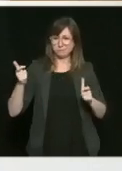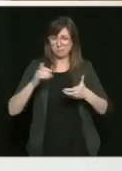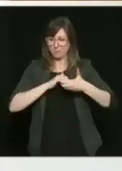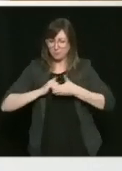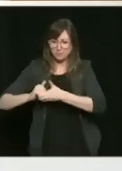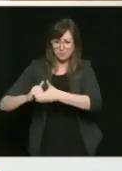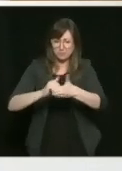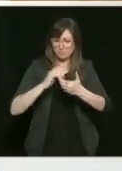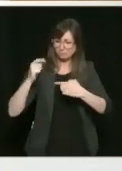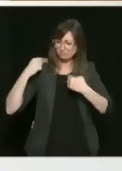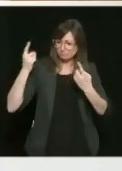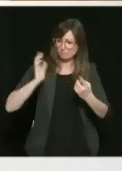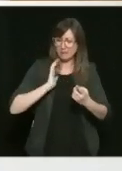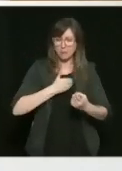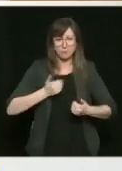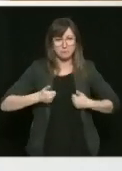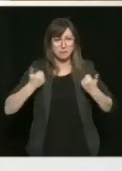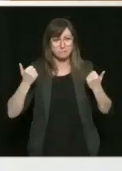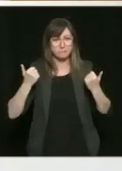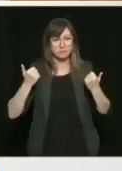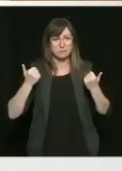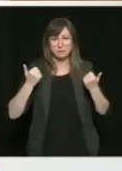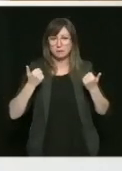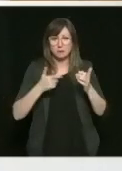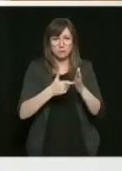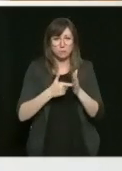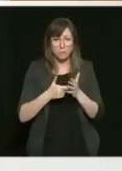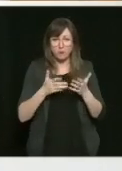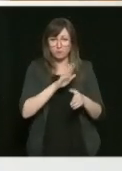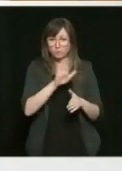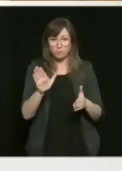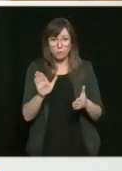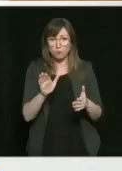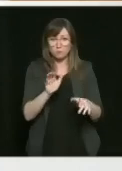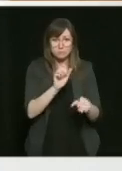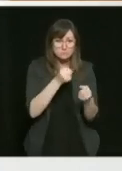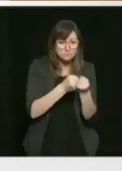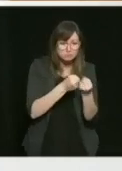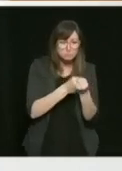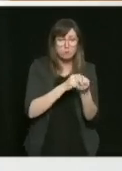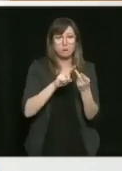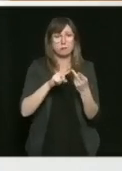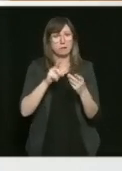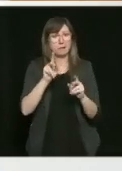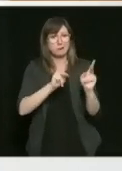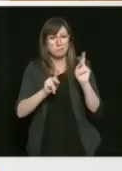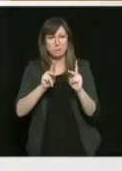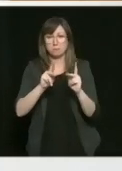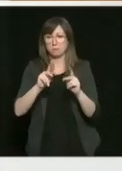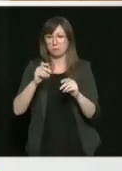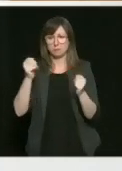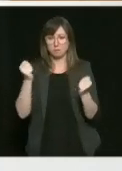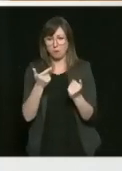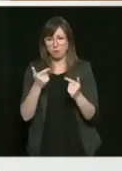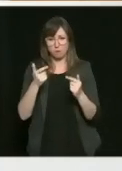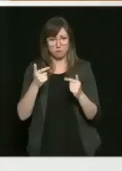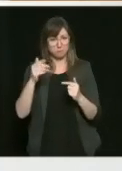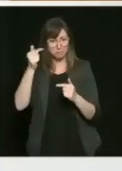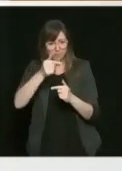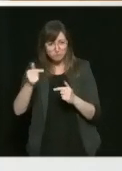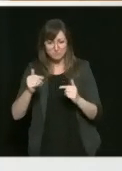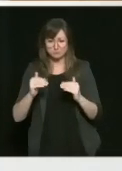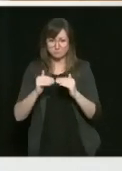lifetimes. It has relied on the effort of all Canadians, from individuals, institutions, all levels of government, and across